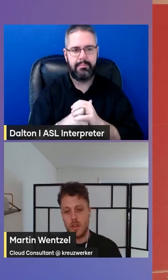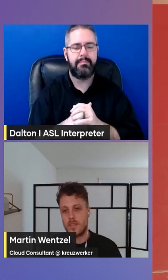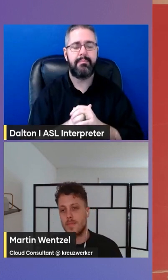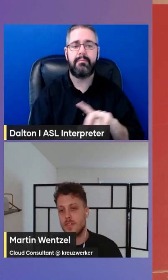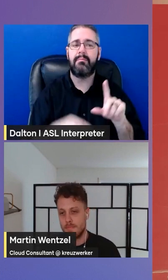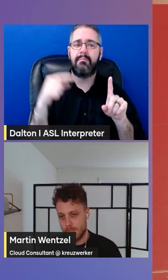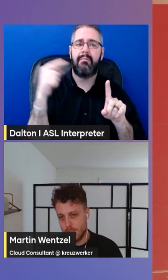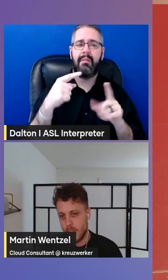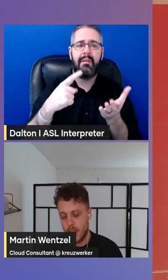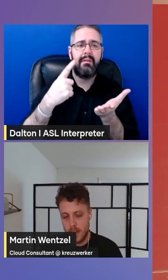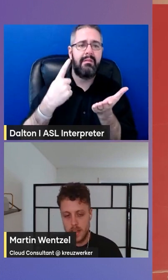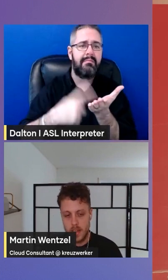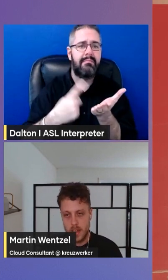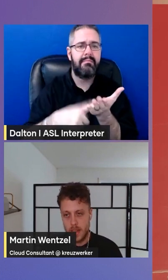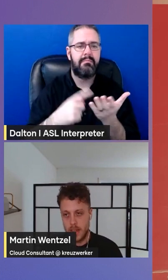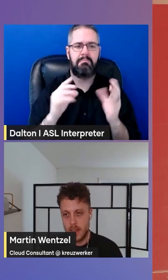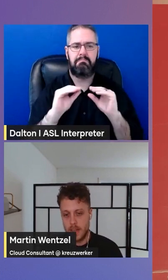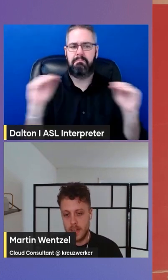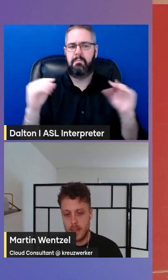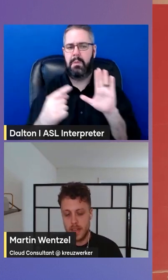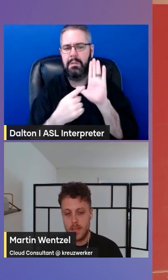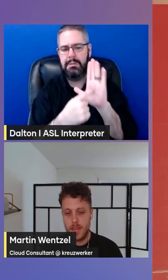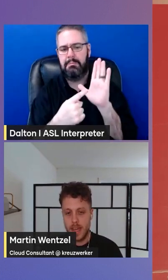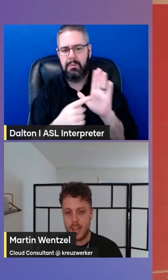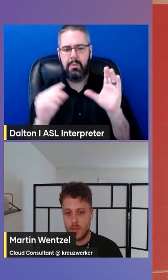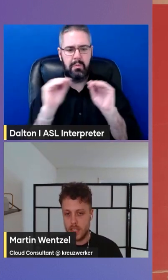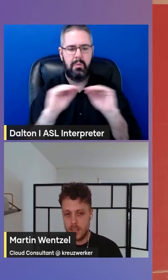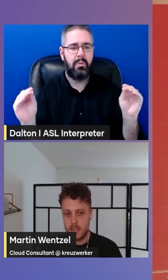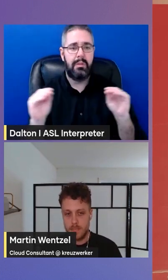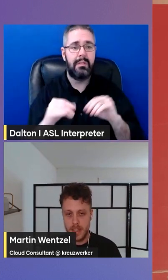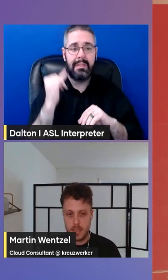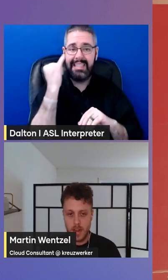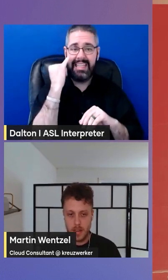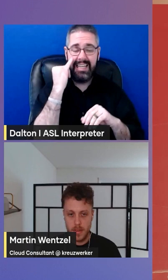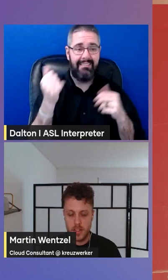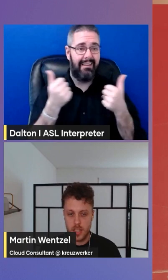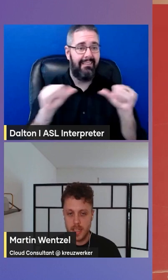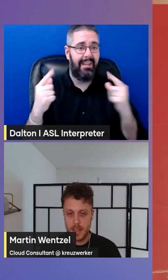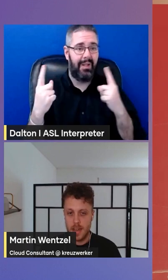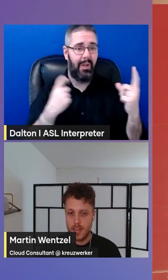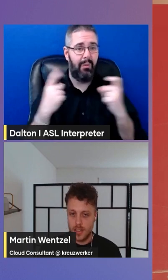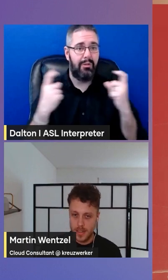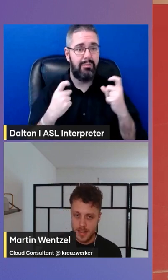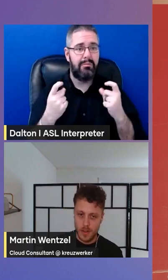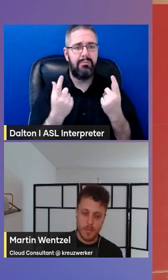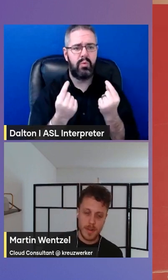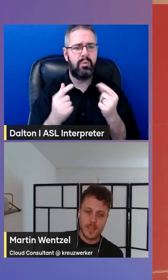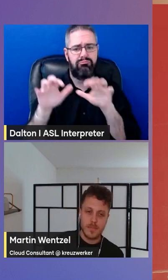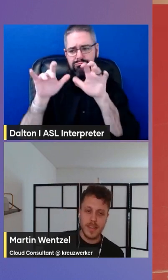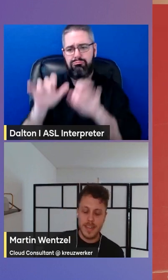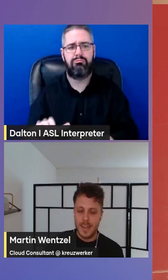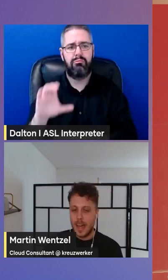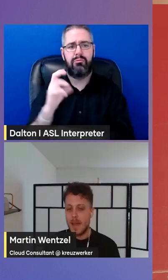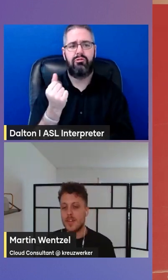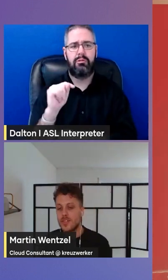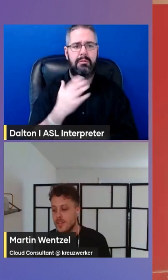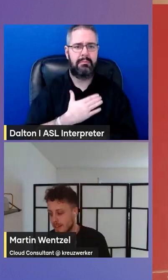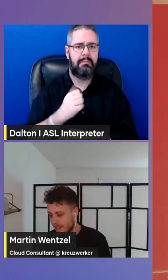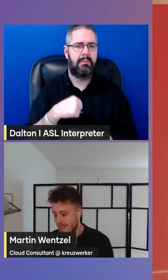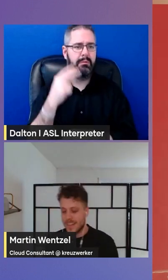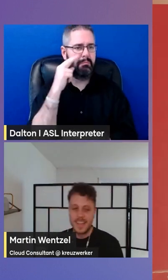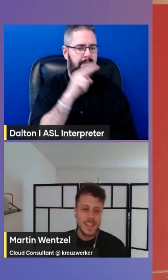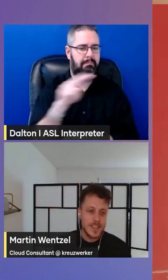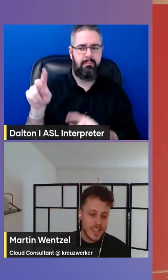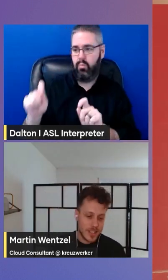be no demo. And if there are any questions, please write them in the chat. I have the chat open next to me. I'm not sure